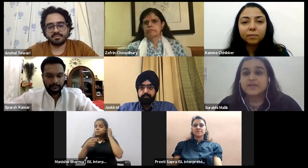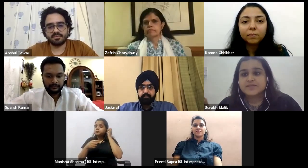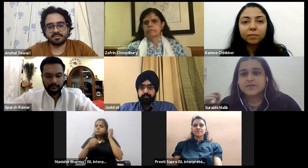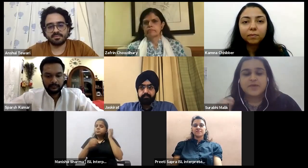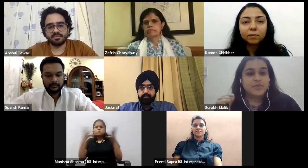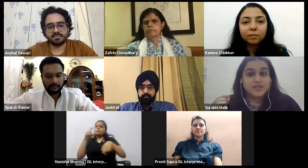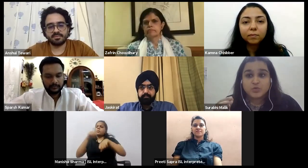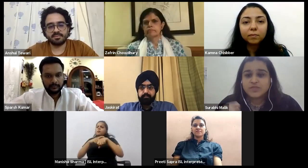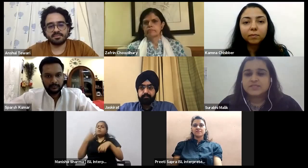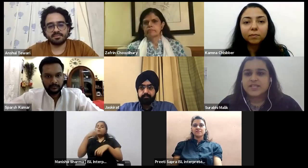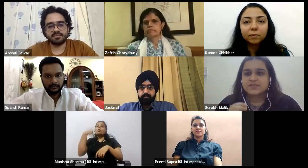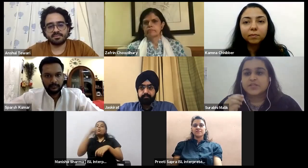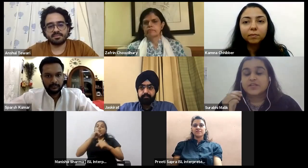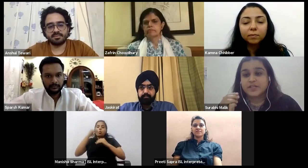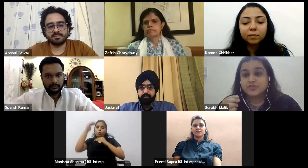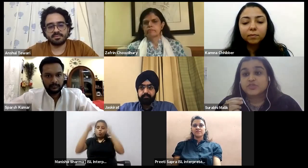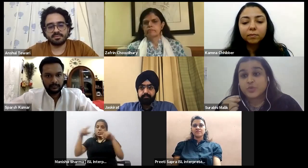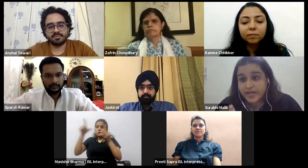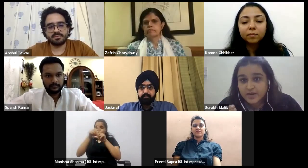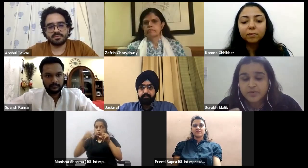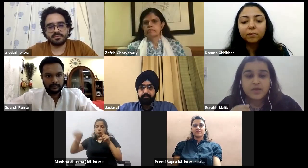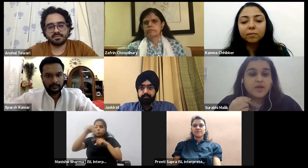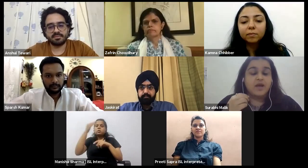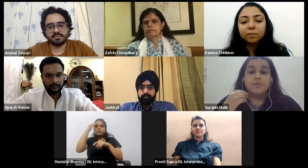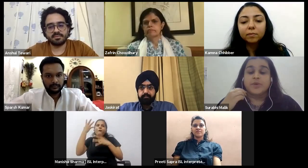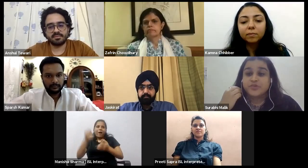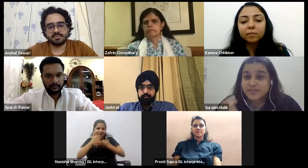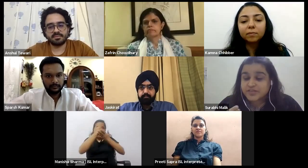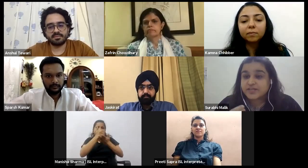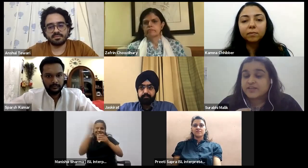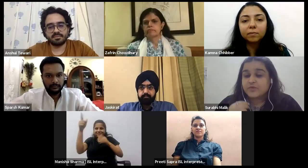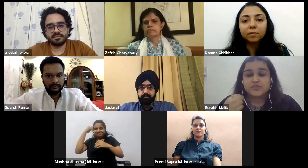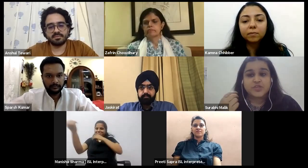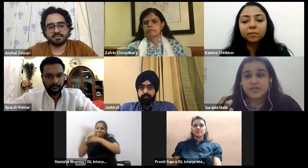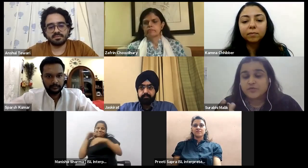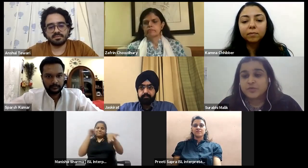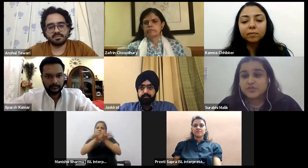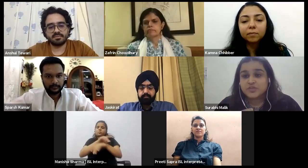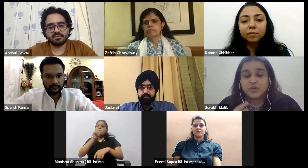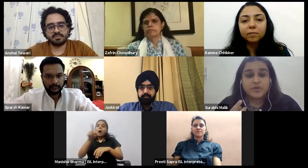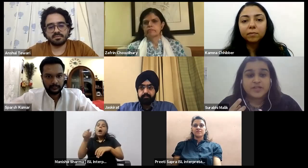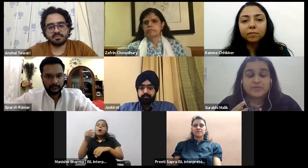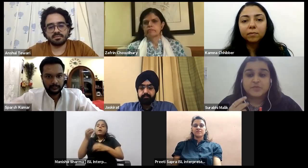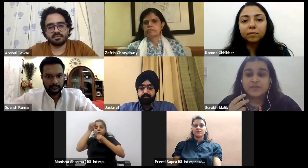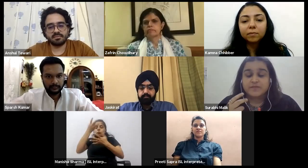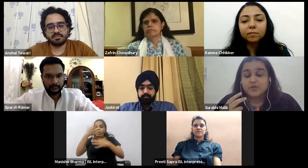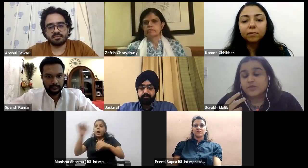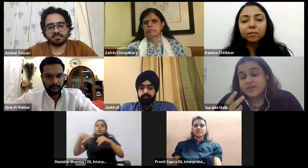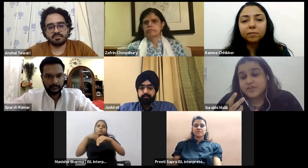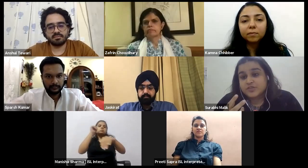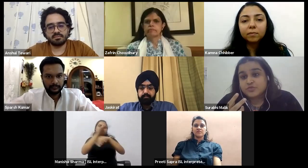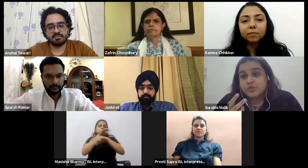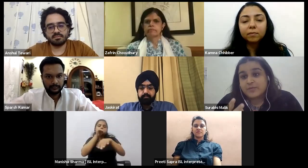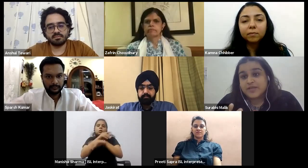times when elders in the family do this, that's with an intention to help, but reiterating, and sharing information a lot many times when,